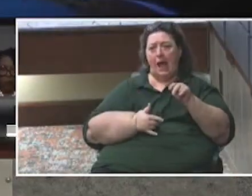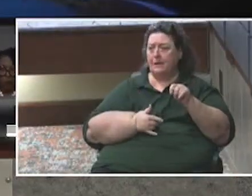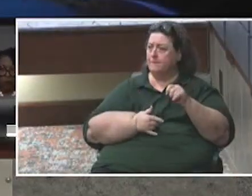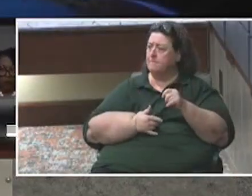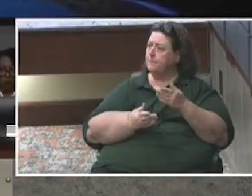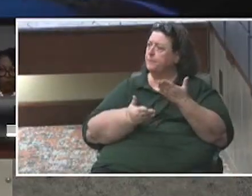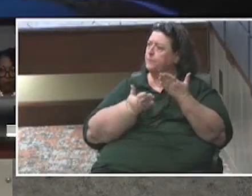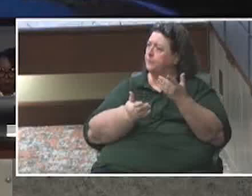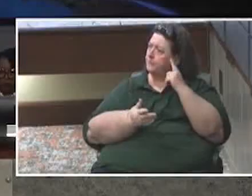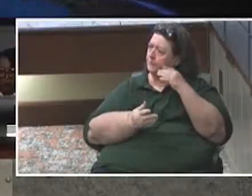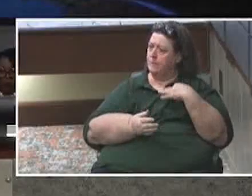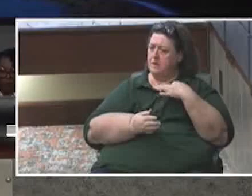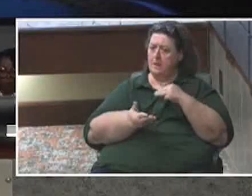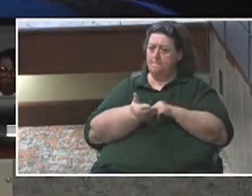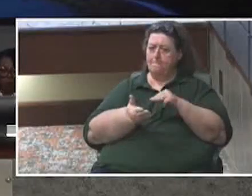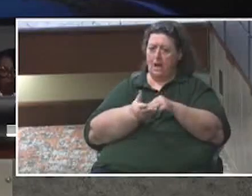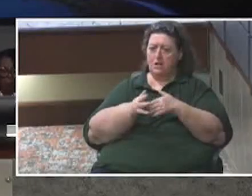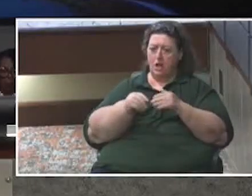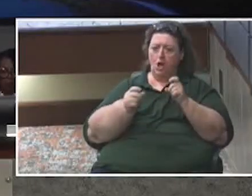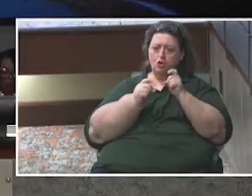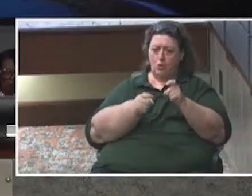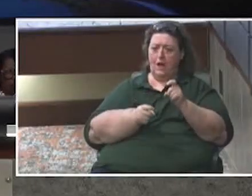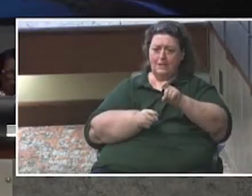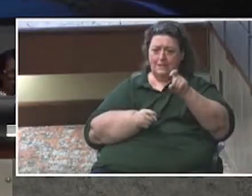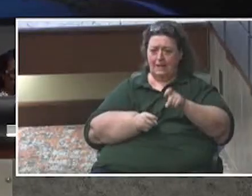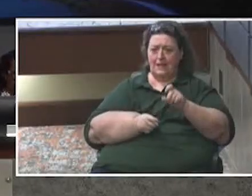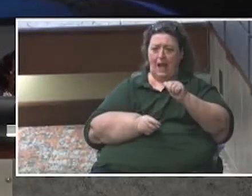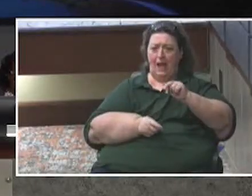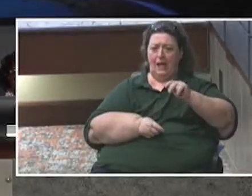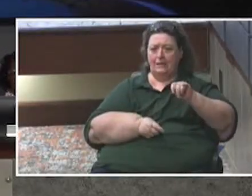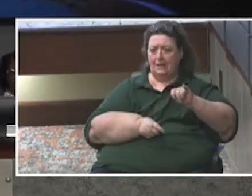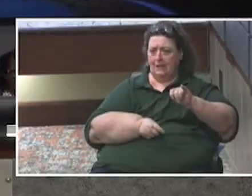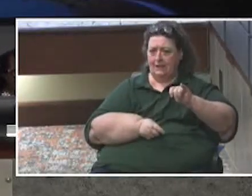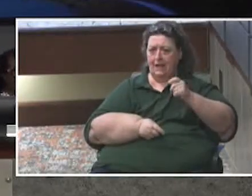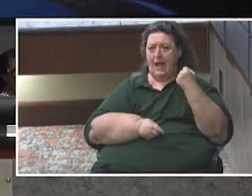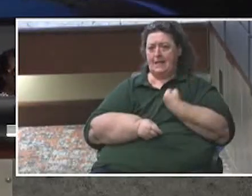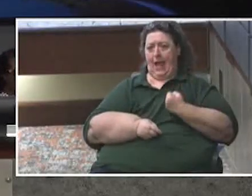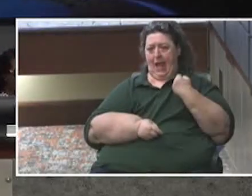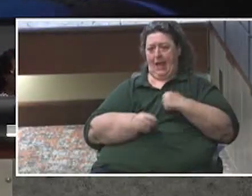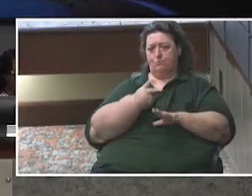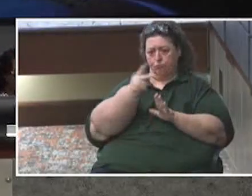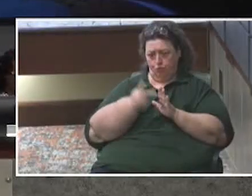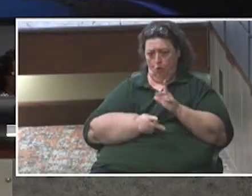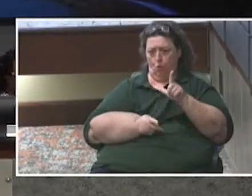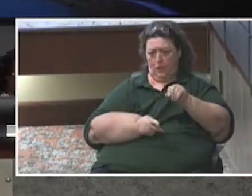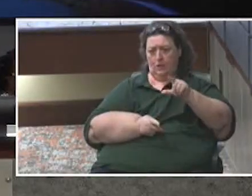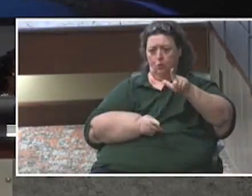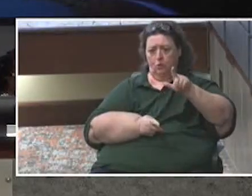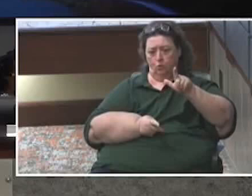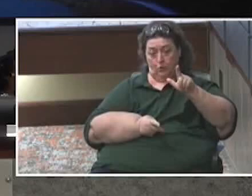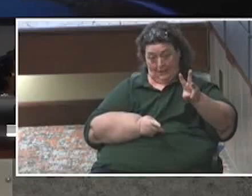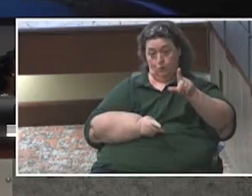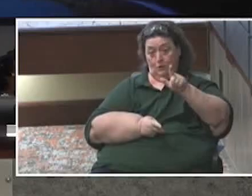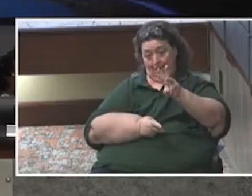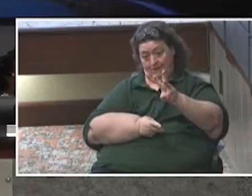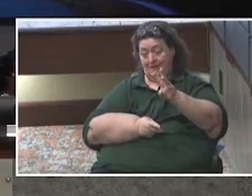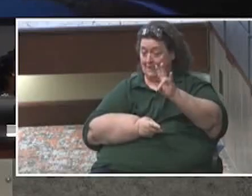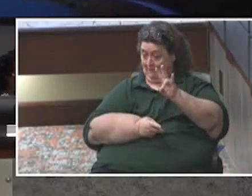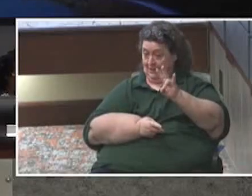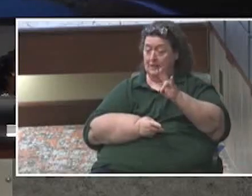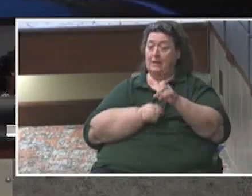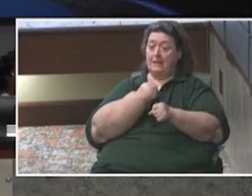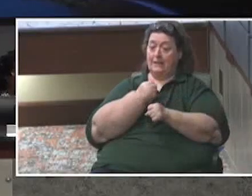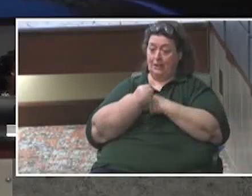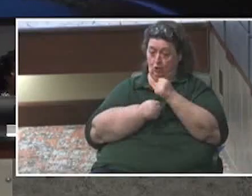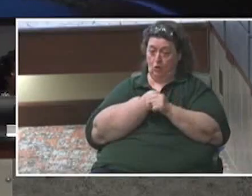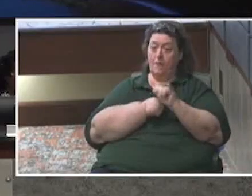of an application for a $1 million grant to the Texas Anti-Gang Program for the 26-27 fiscal year. This program